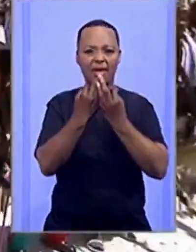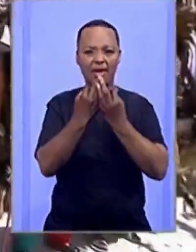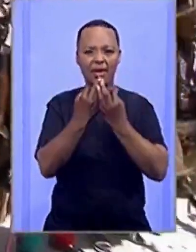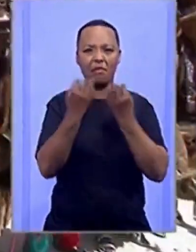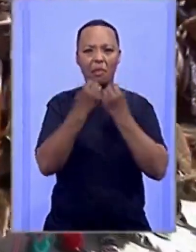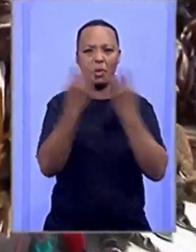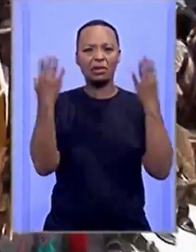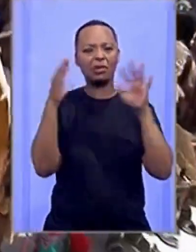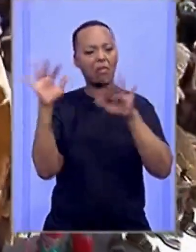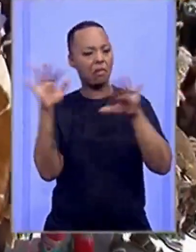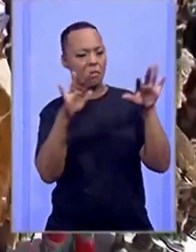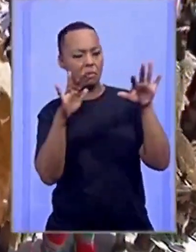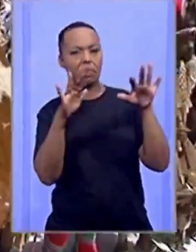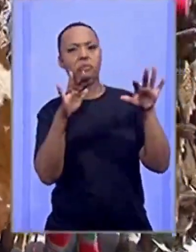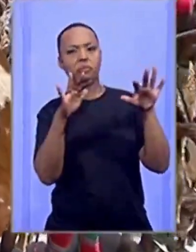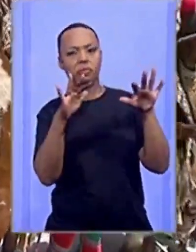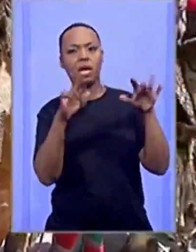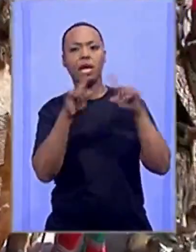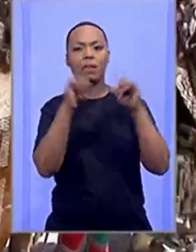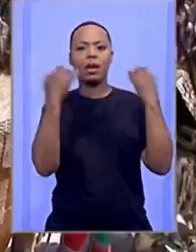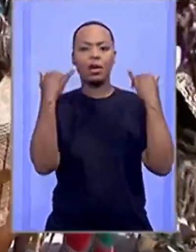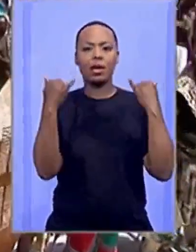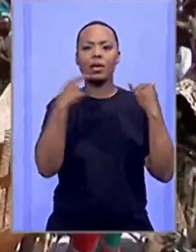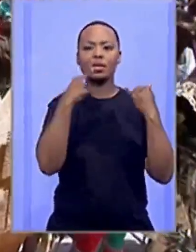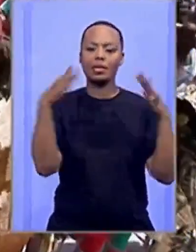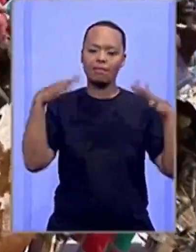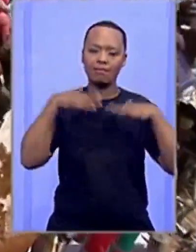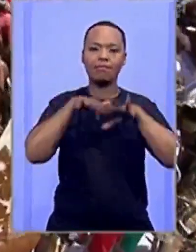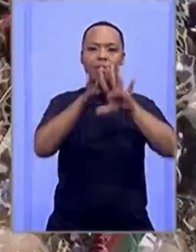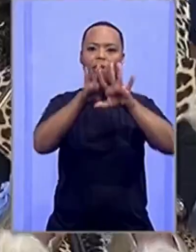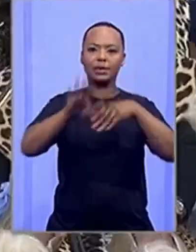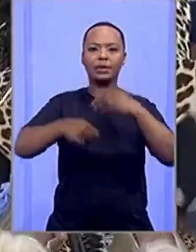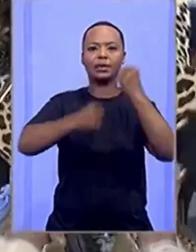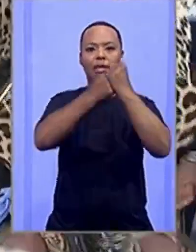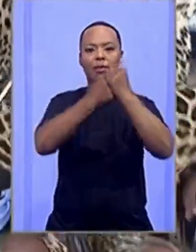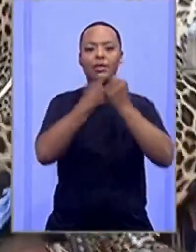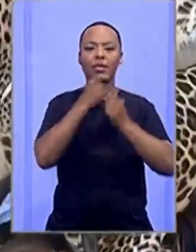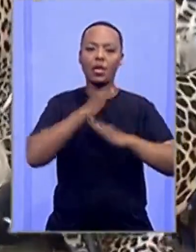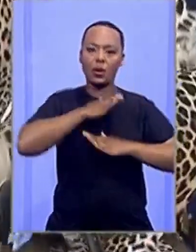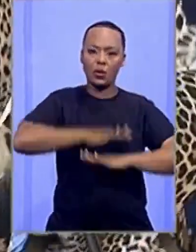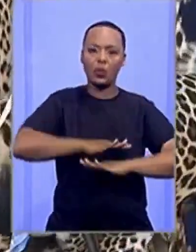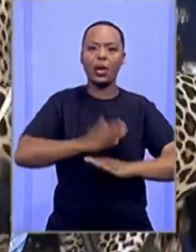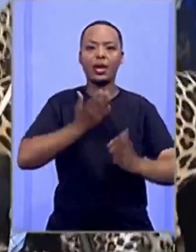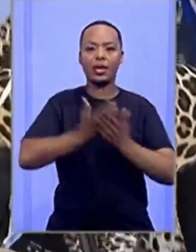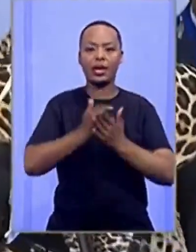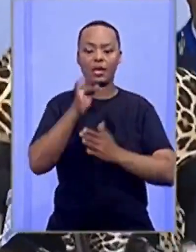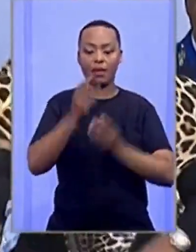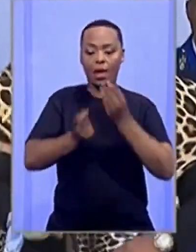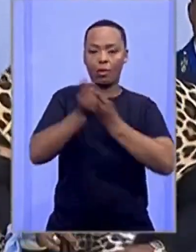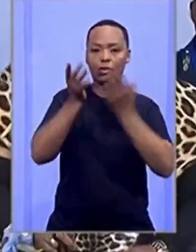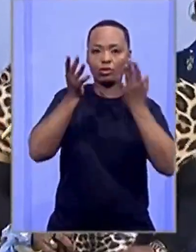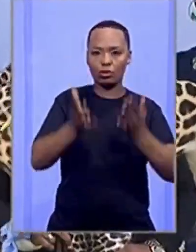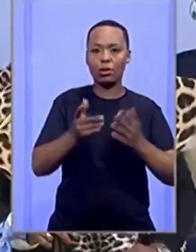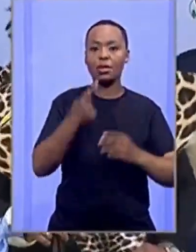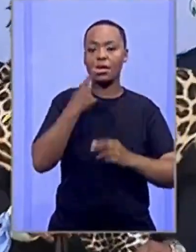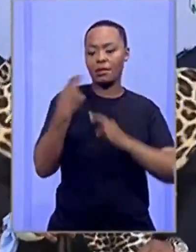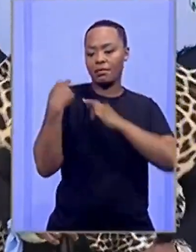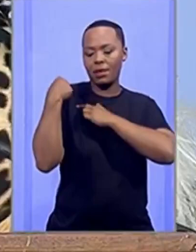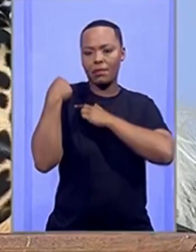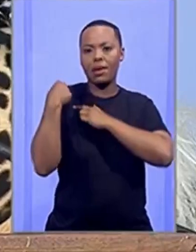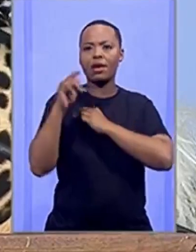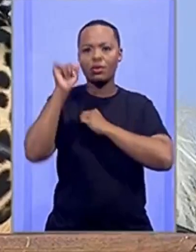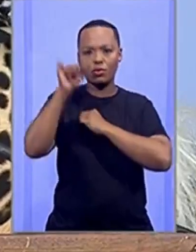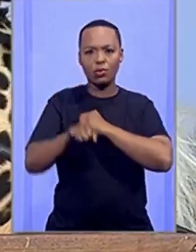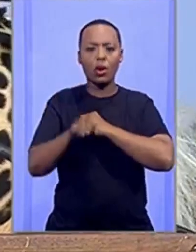tla gomodiwa ke gore setšhaba sa gabo se kitlane le go mo ema nokeng mme o na le kitso ya gore maikarabelo a tsayang ga